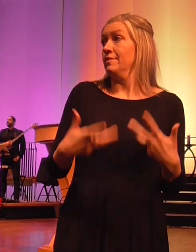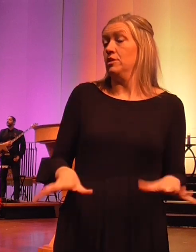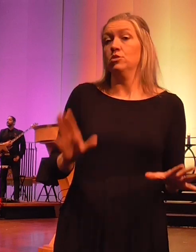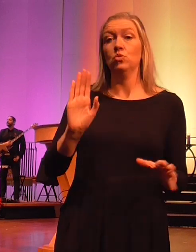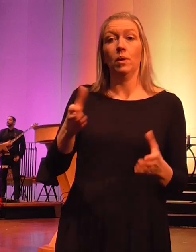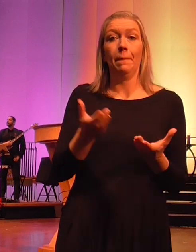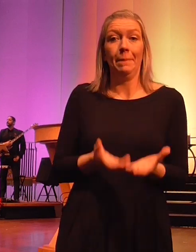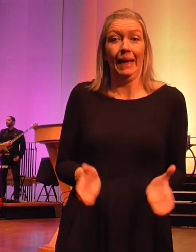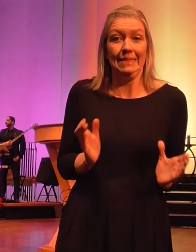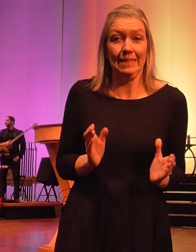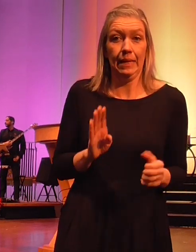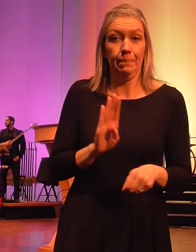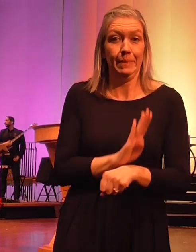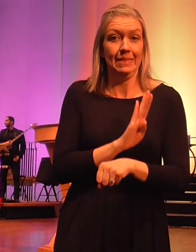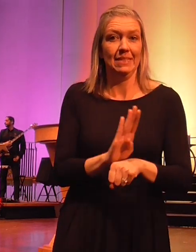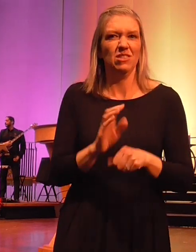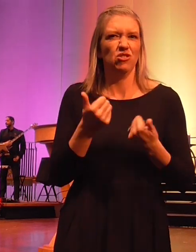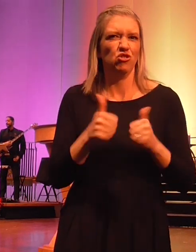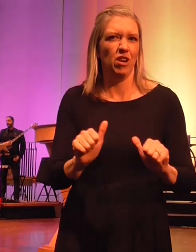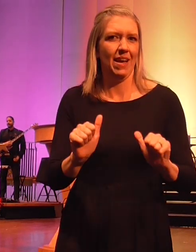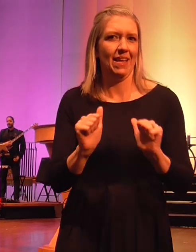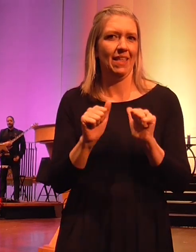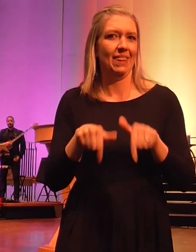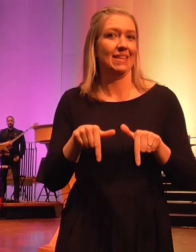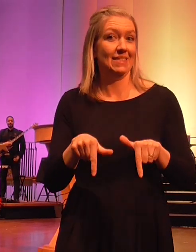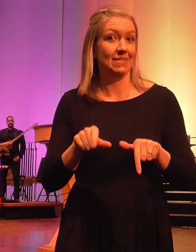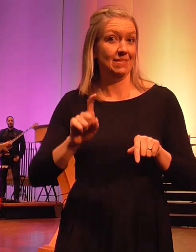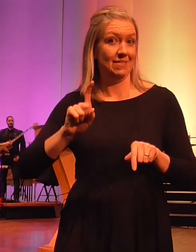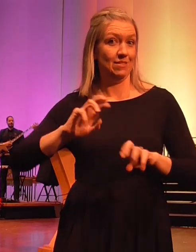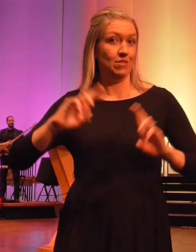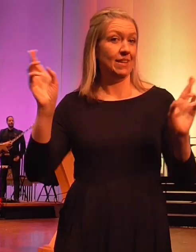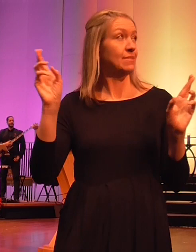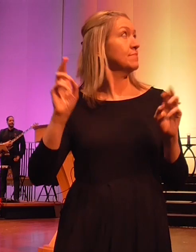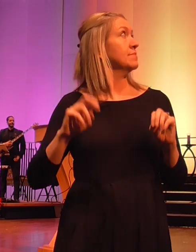basket business, and let's try this, shall we? Okay.